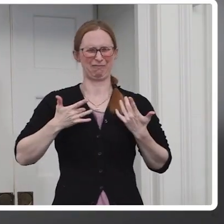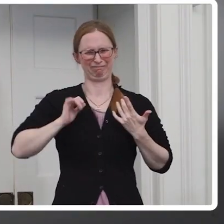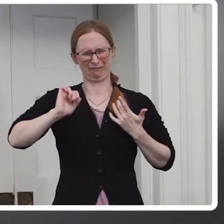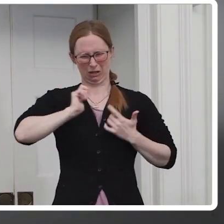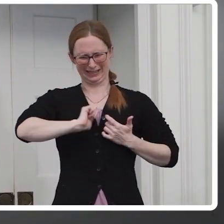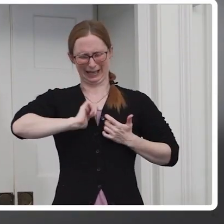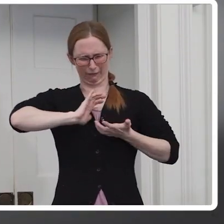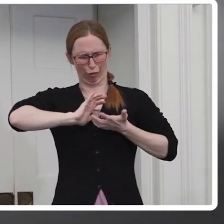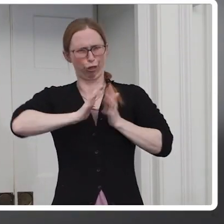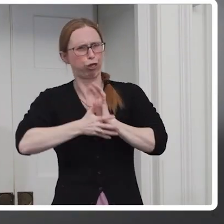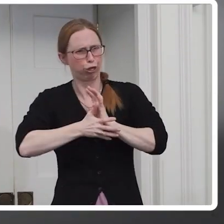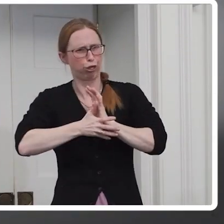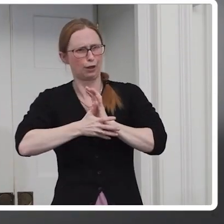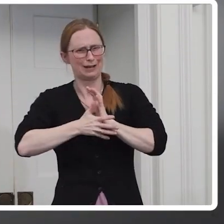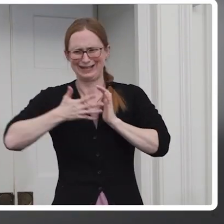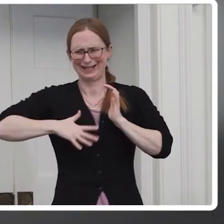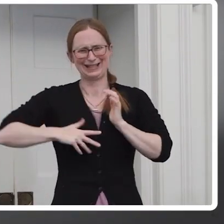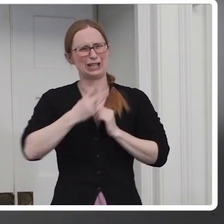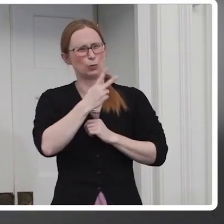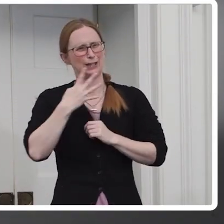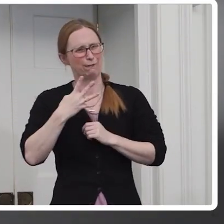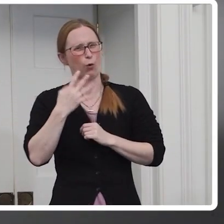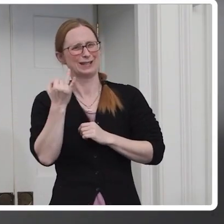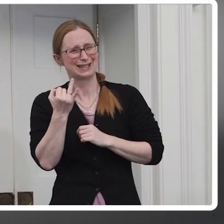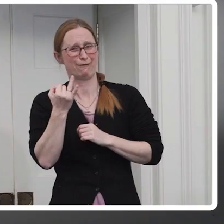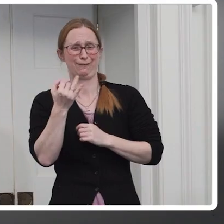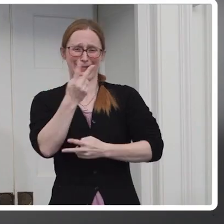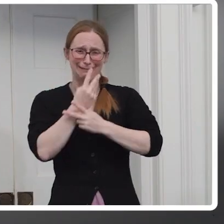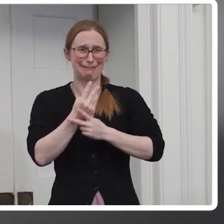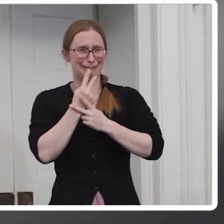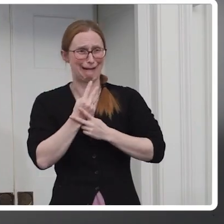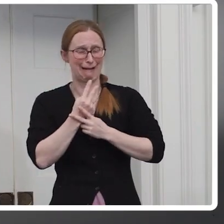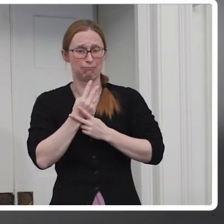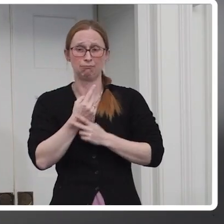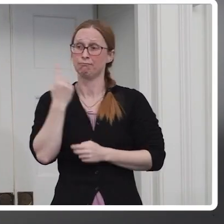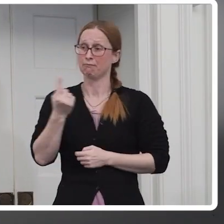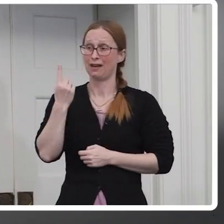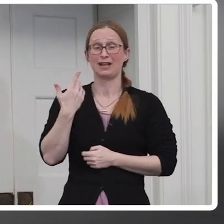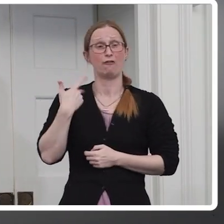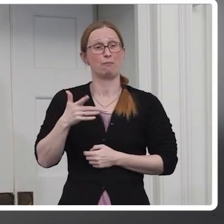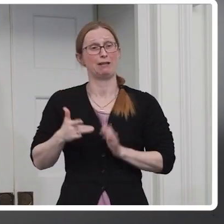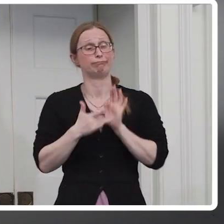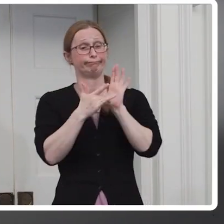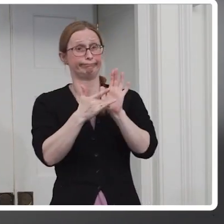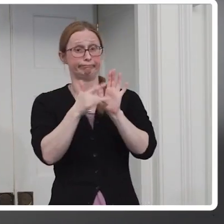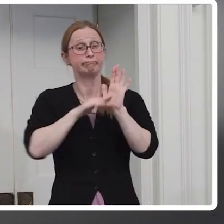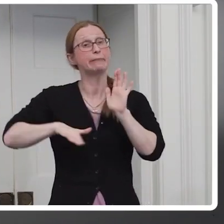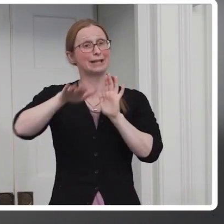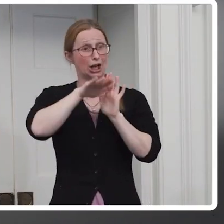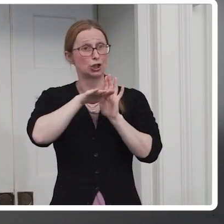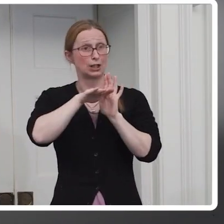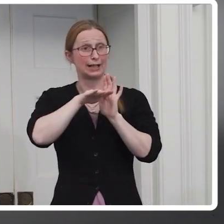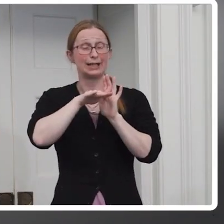disorientating sense of the fractured self that 24/7 care engenders. Grace has exhibited nationally at Home